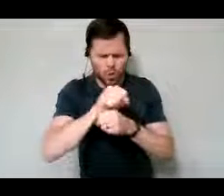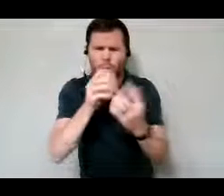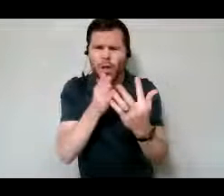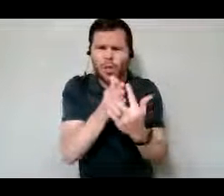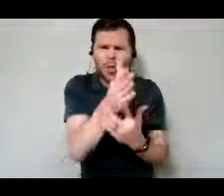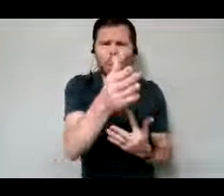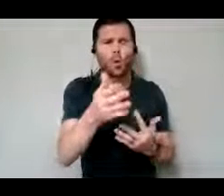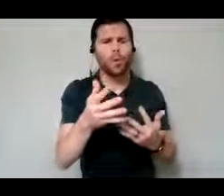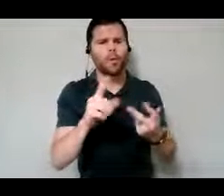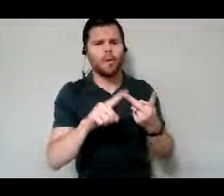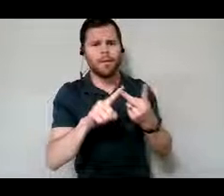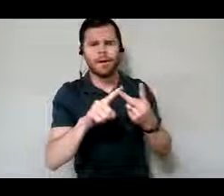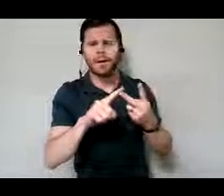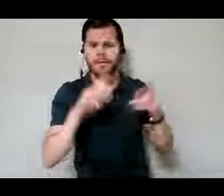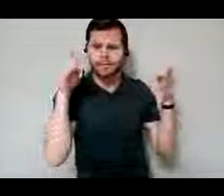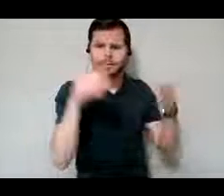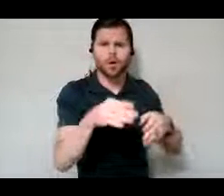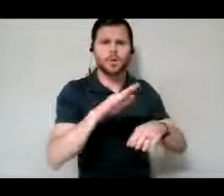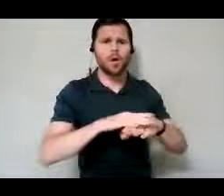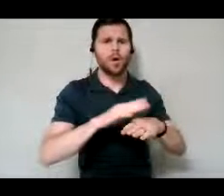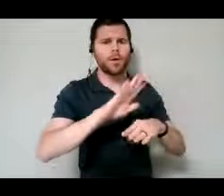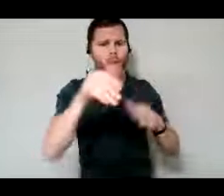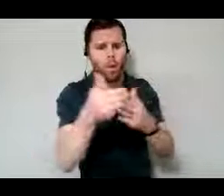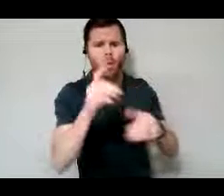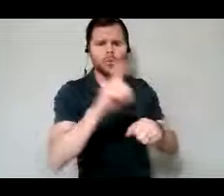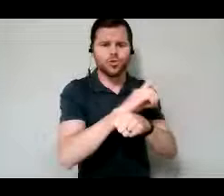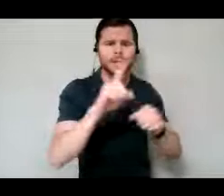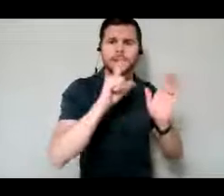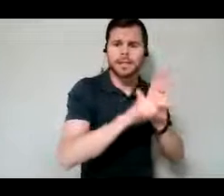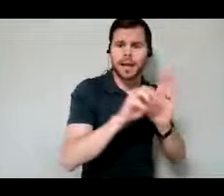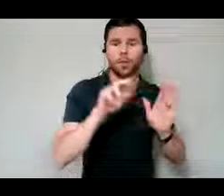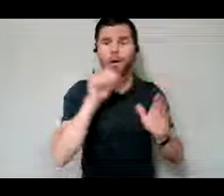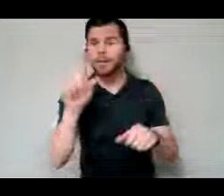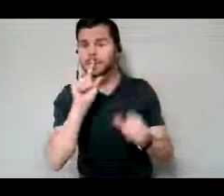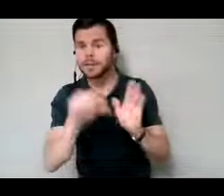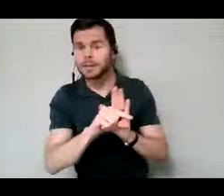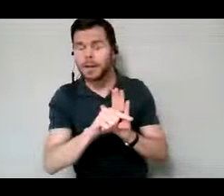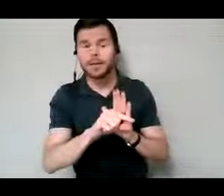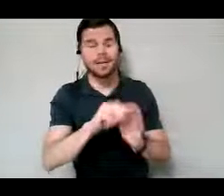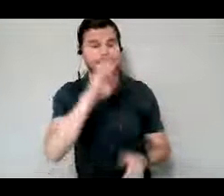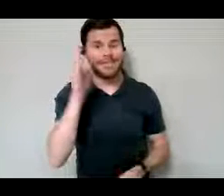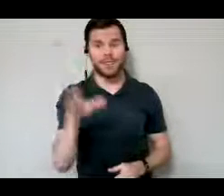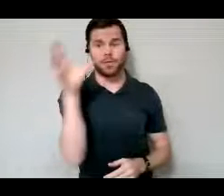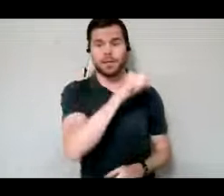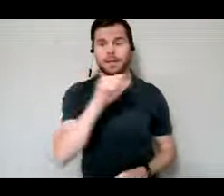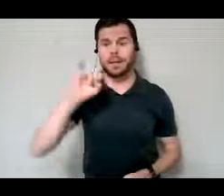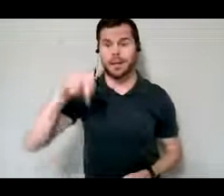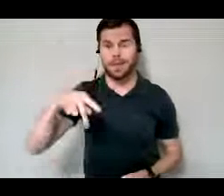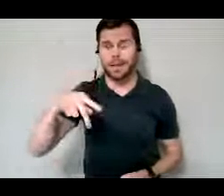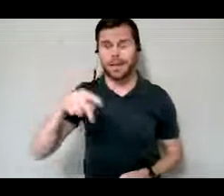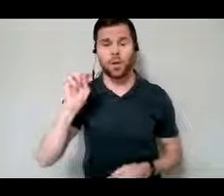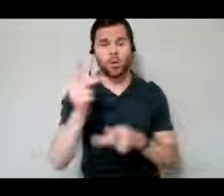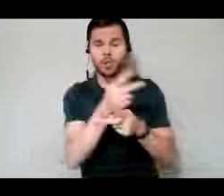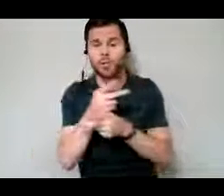both assigned and unassigned, never misses an IEP, a supervision, a 504